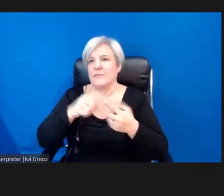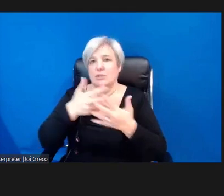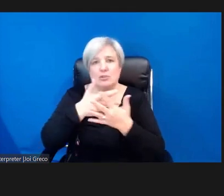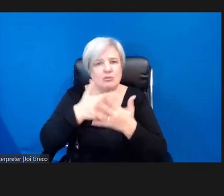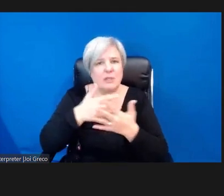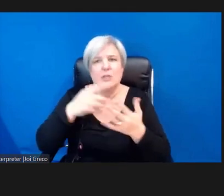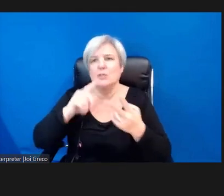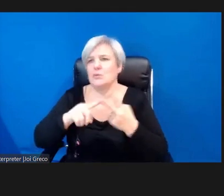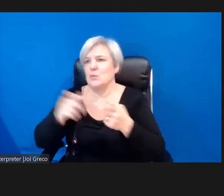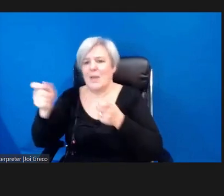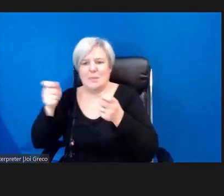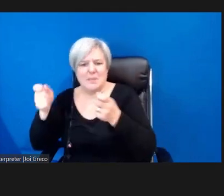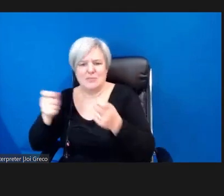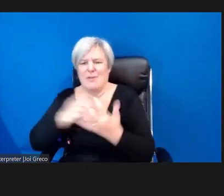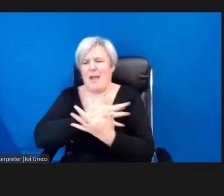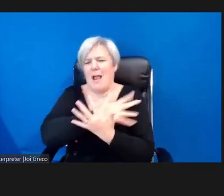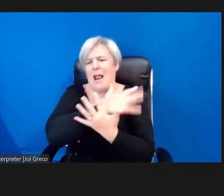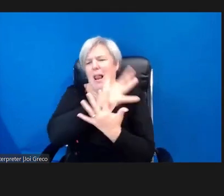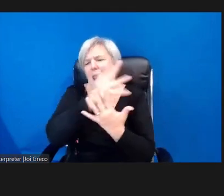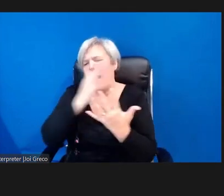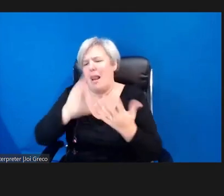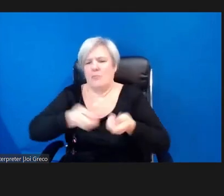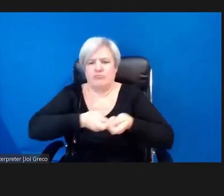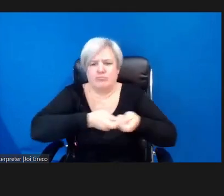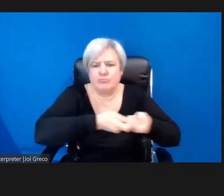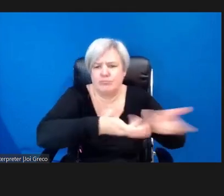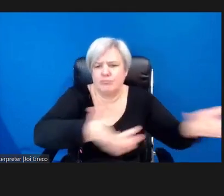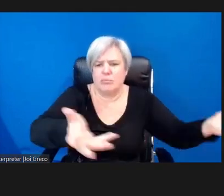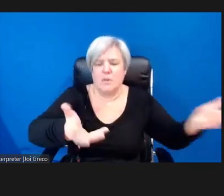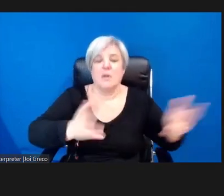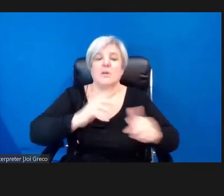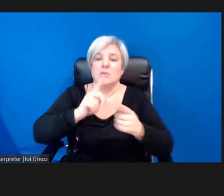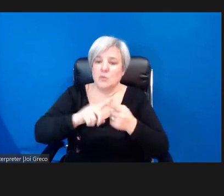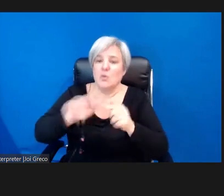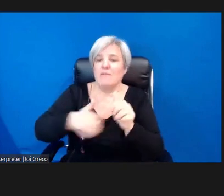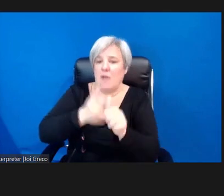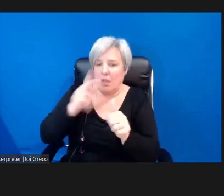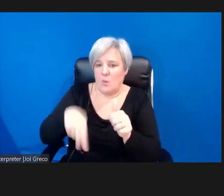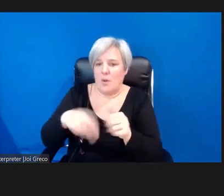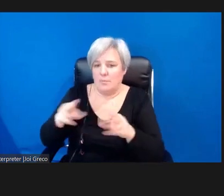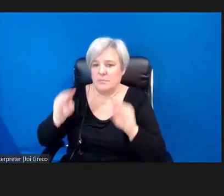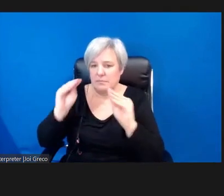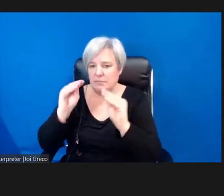through administration and out to the follow-up providers.